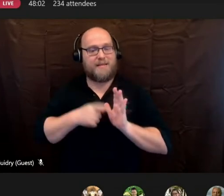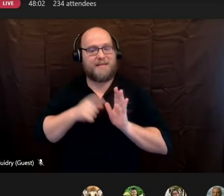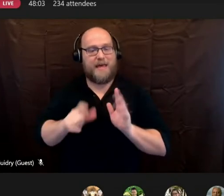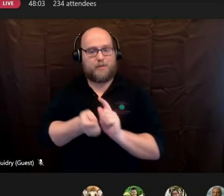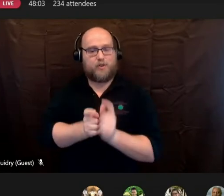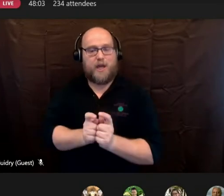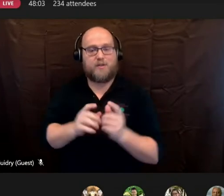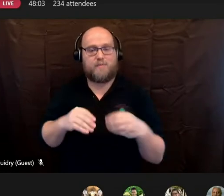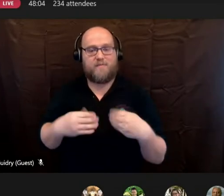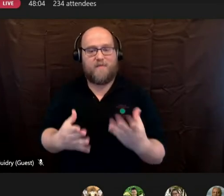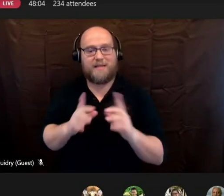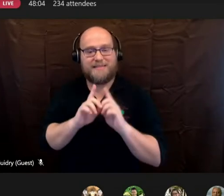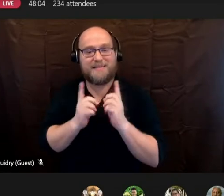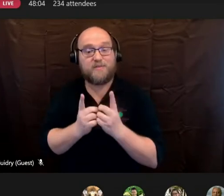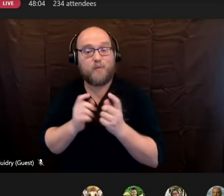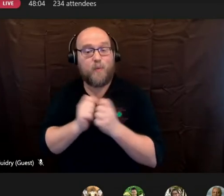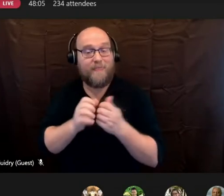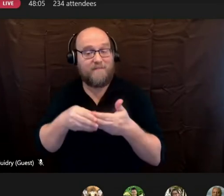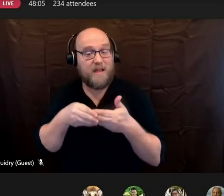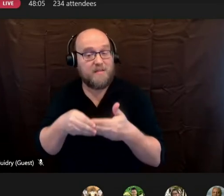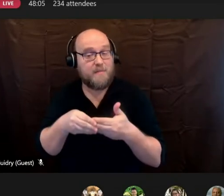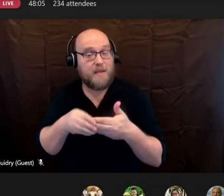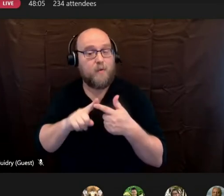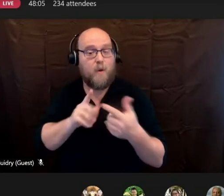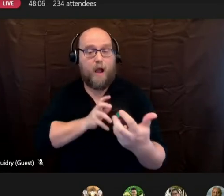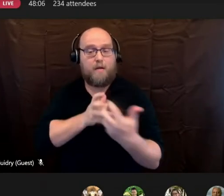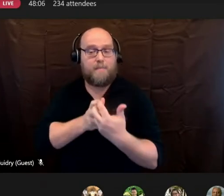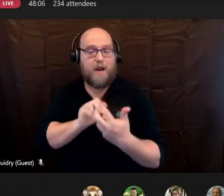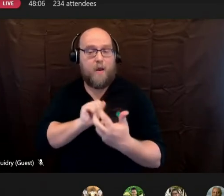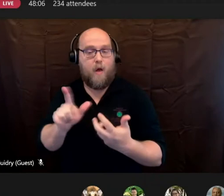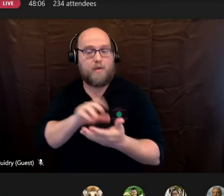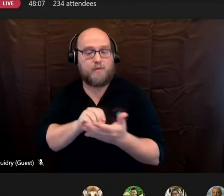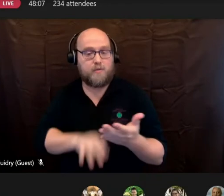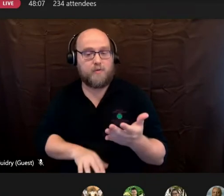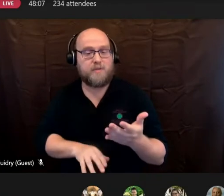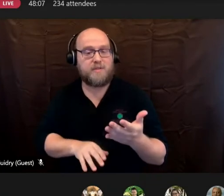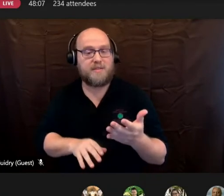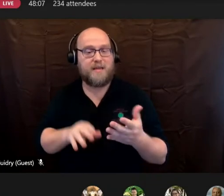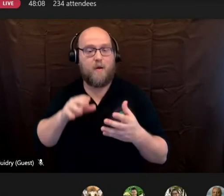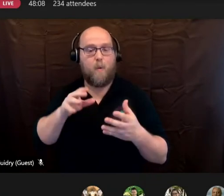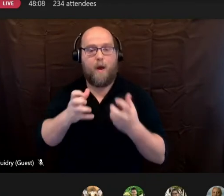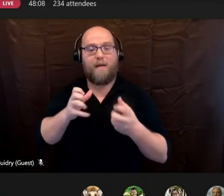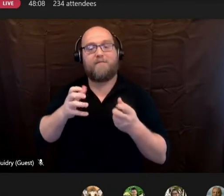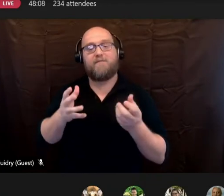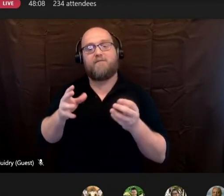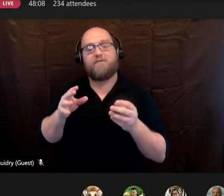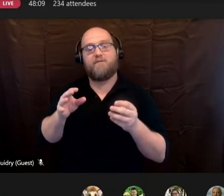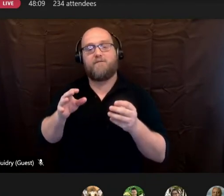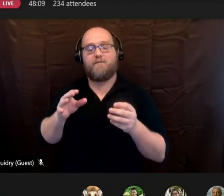But according to our current labor agreement, SPS will continue to follow our